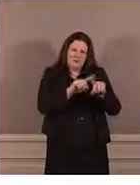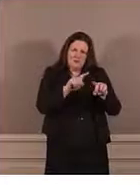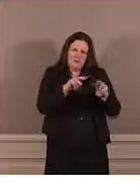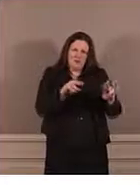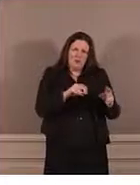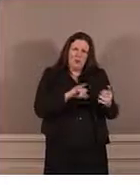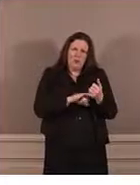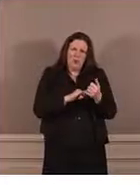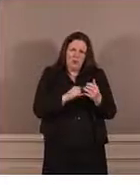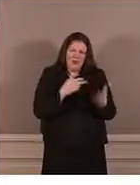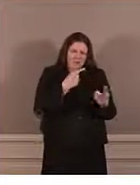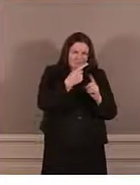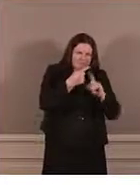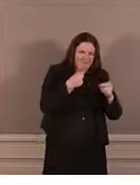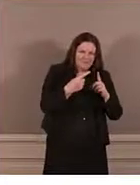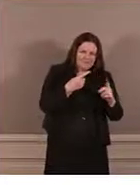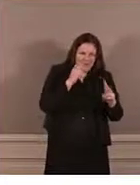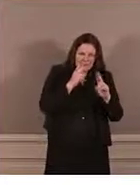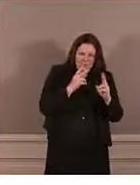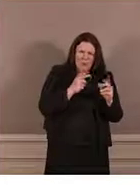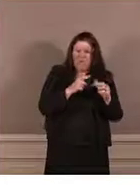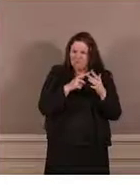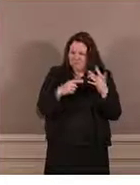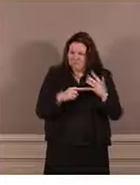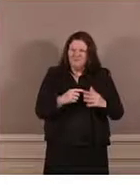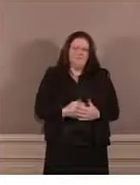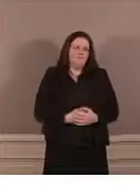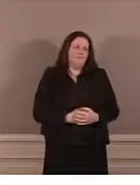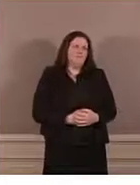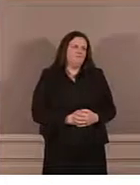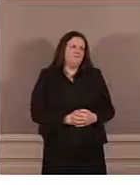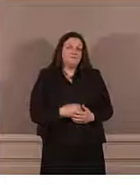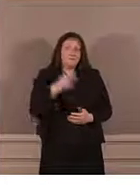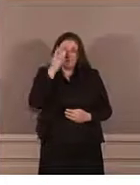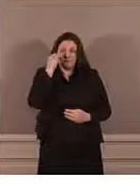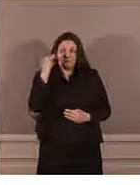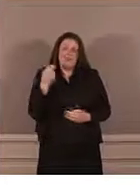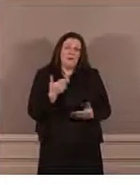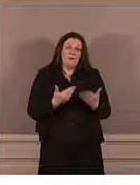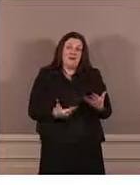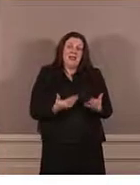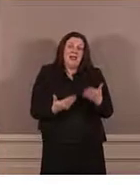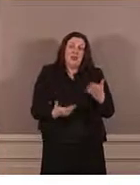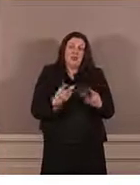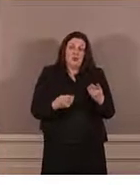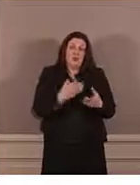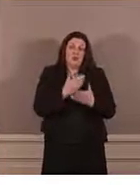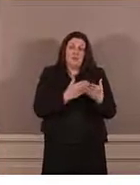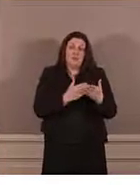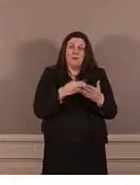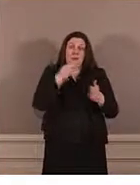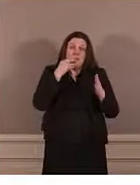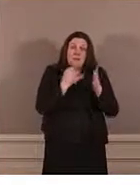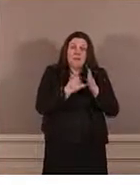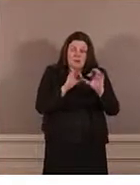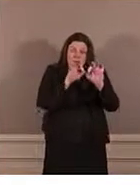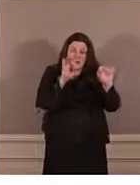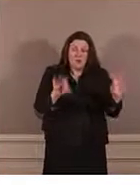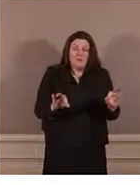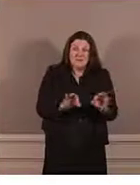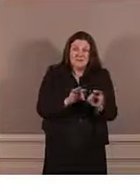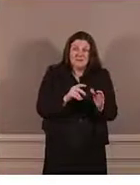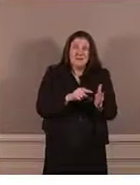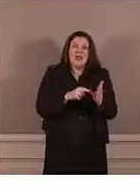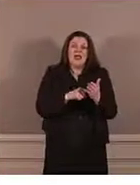that we were interacting with. Here's just another example of how we did some of our consent forms. We